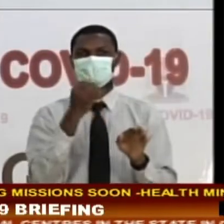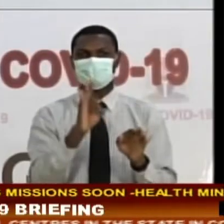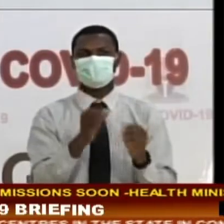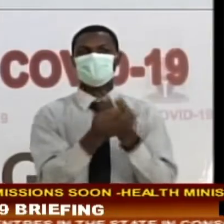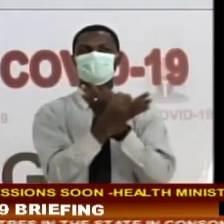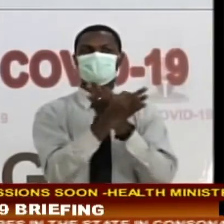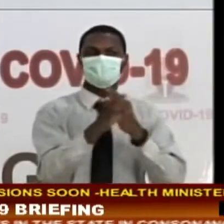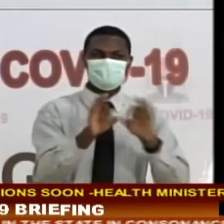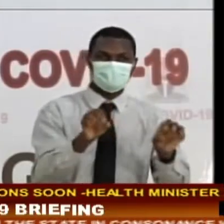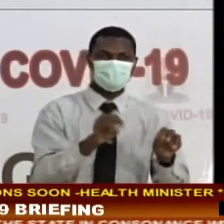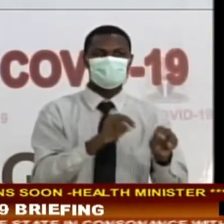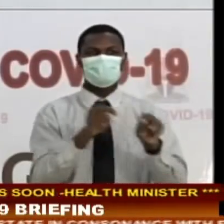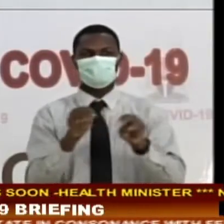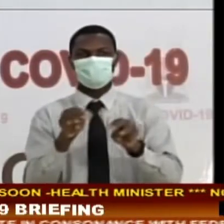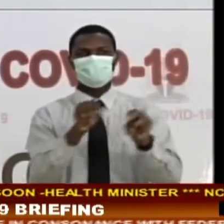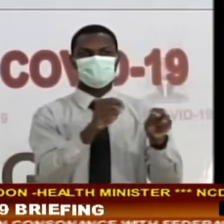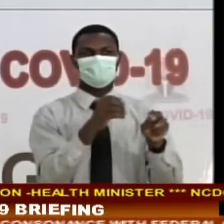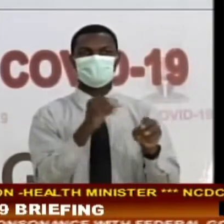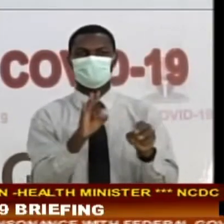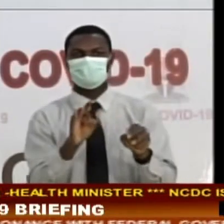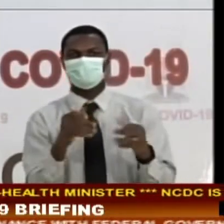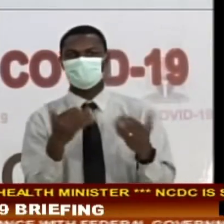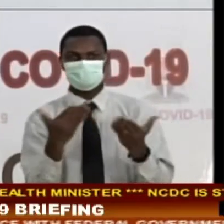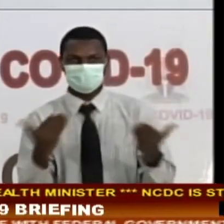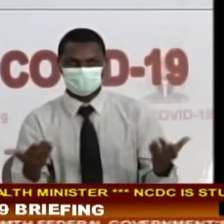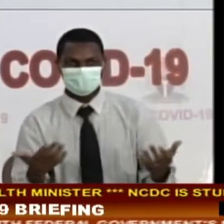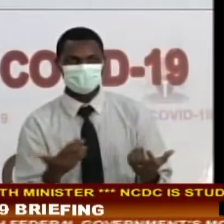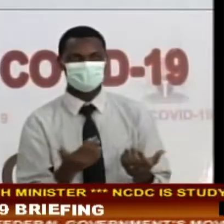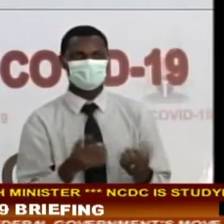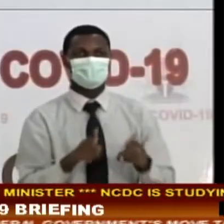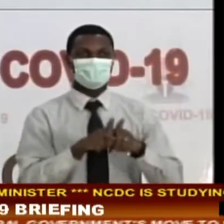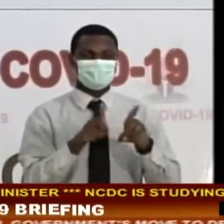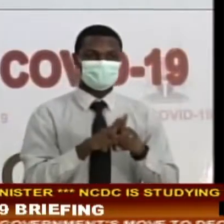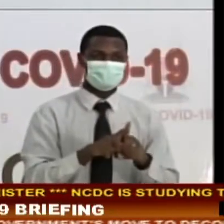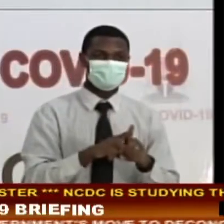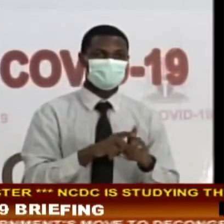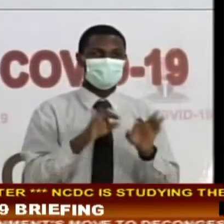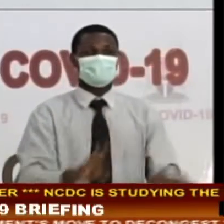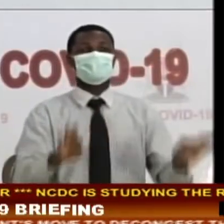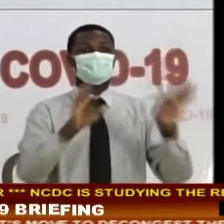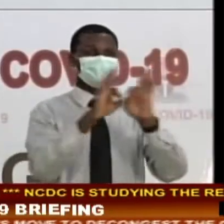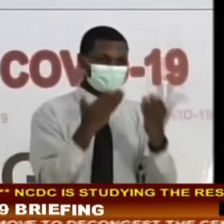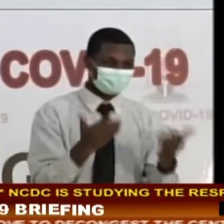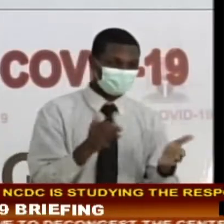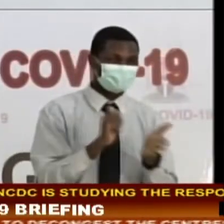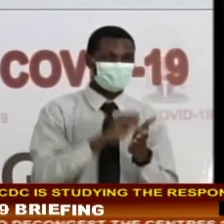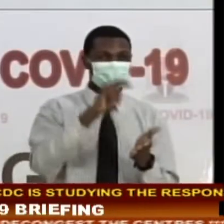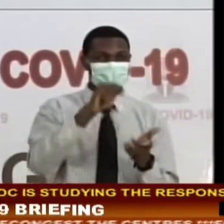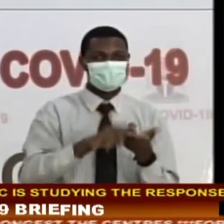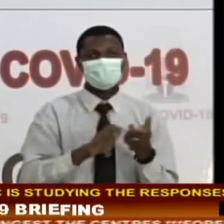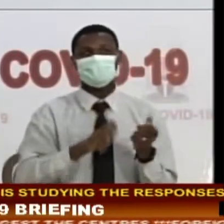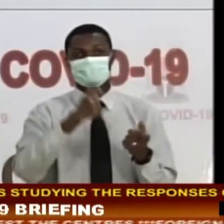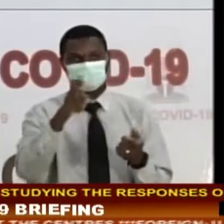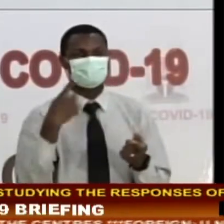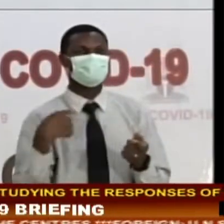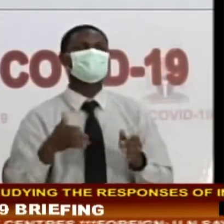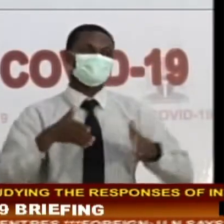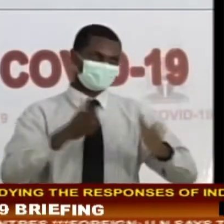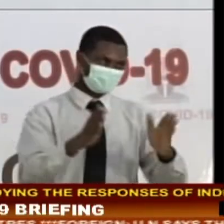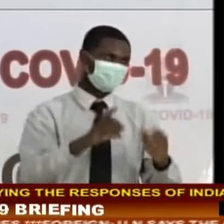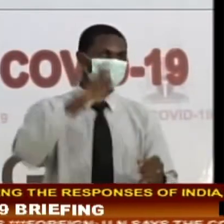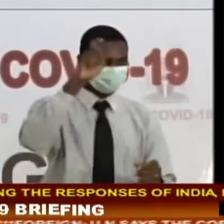while restricting um unnecessary non essential Interstate uh movement of people so to